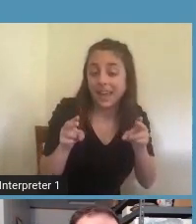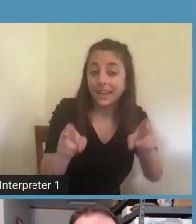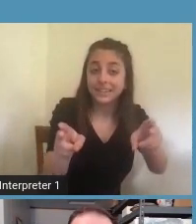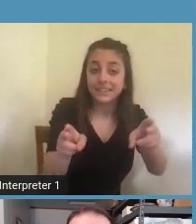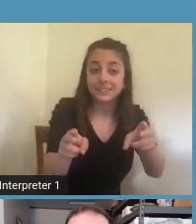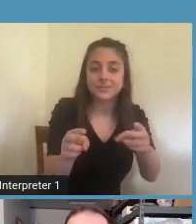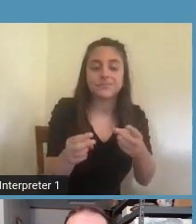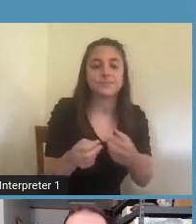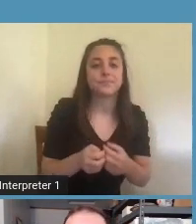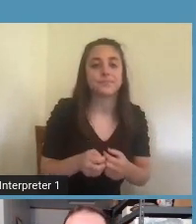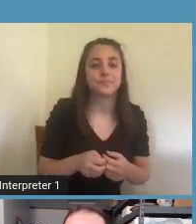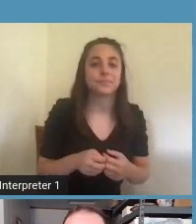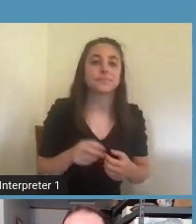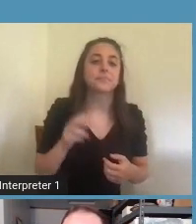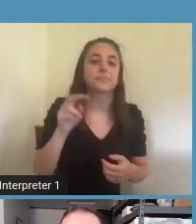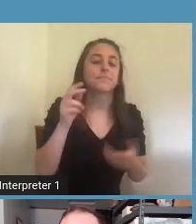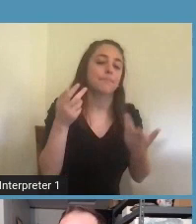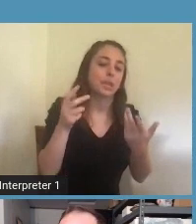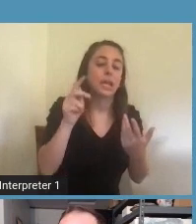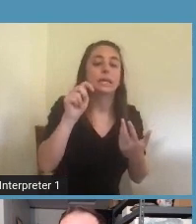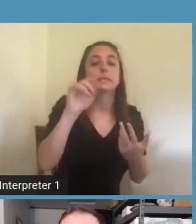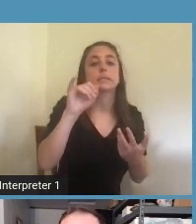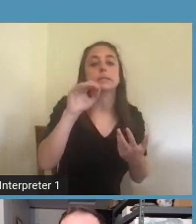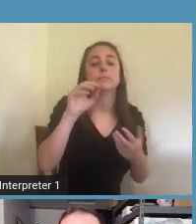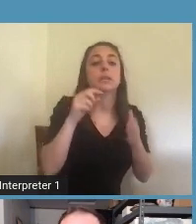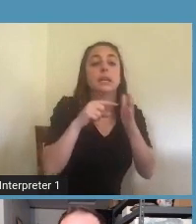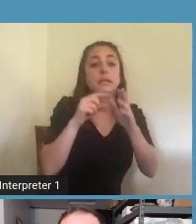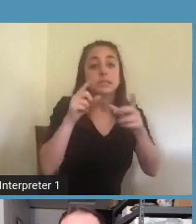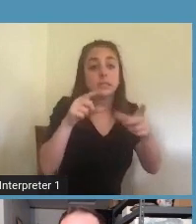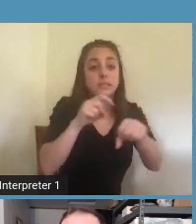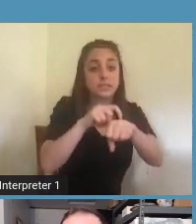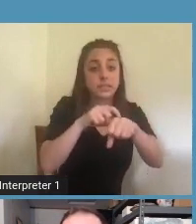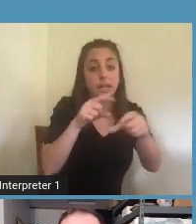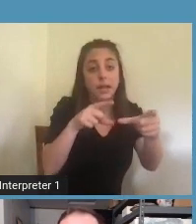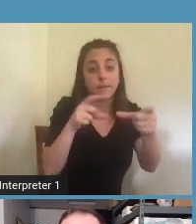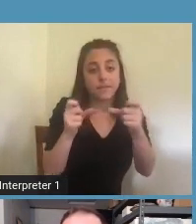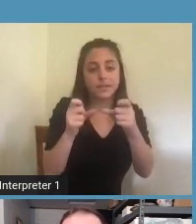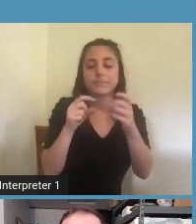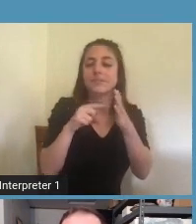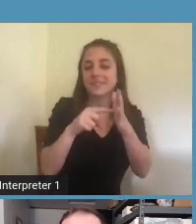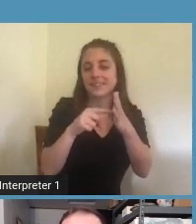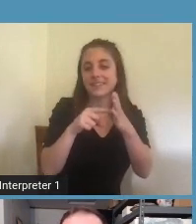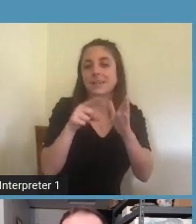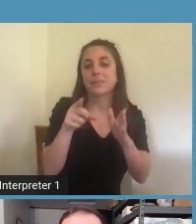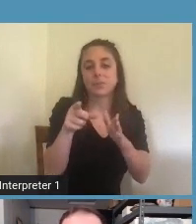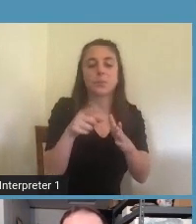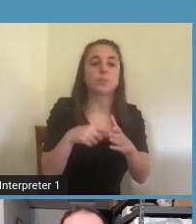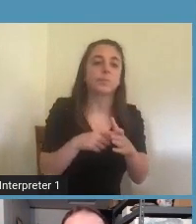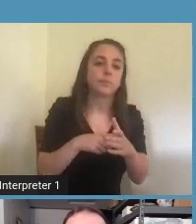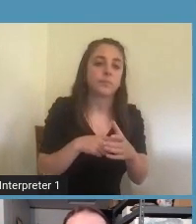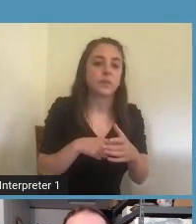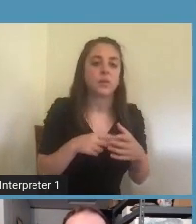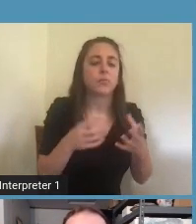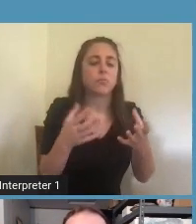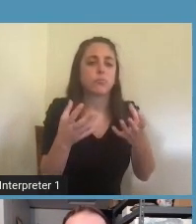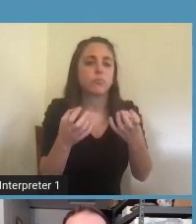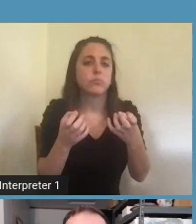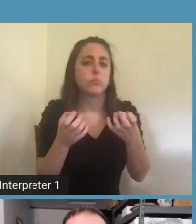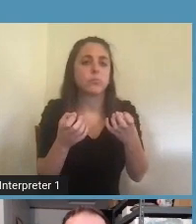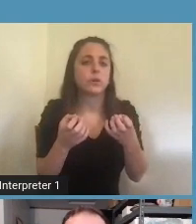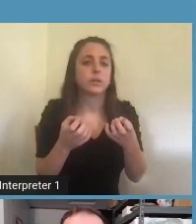time lapses, this is a time lapse of one we did with Altarpiece. There was 5 different characters on this Altarpiece, and we wanted to make